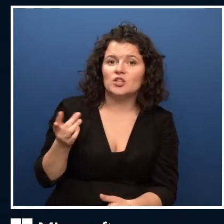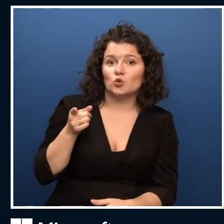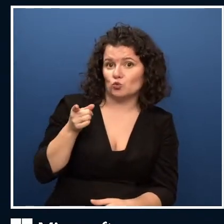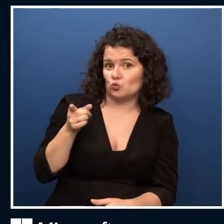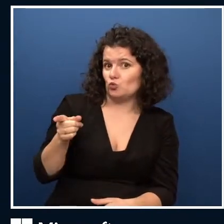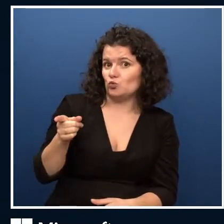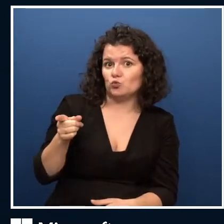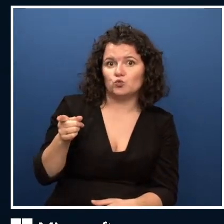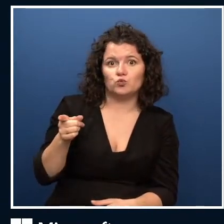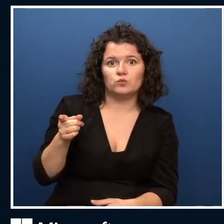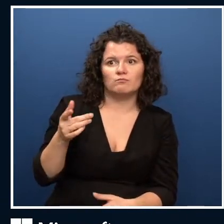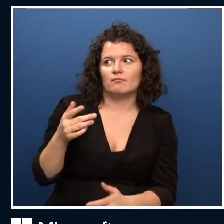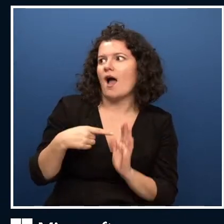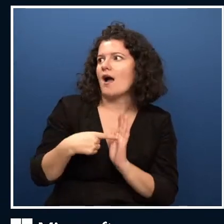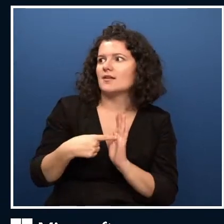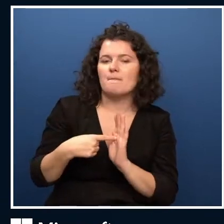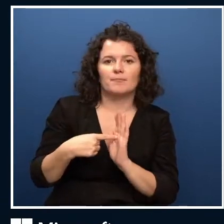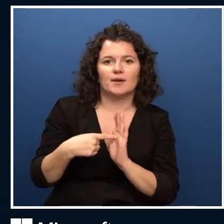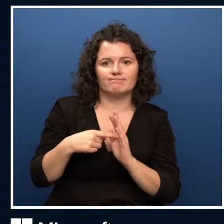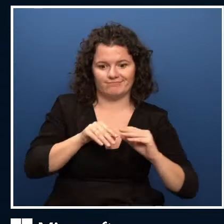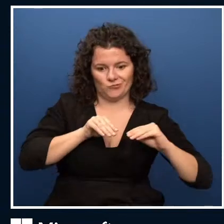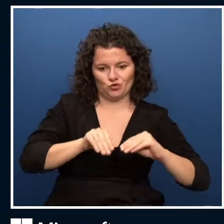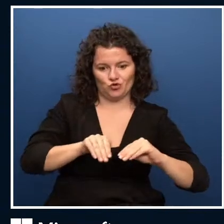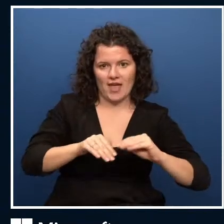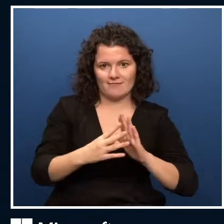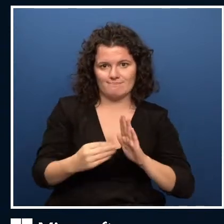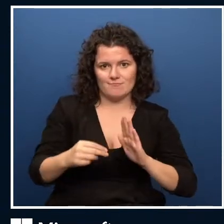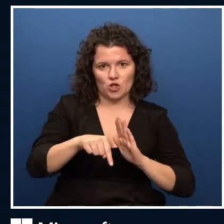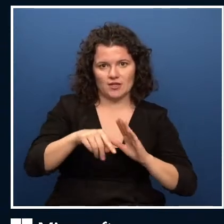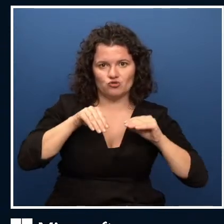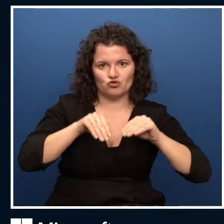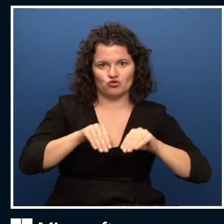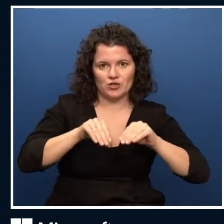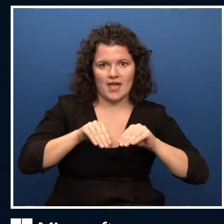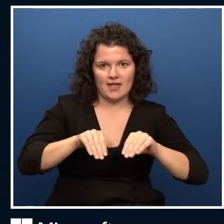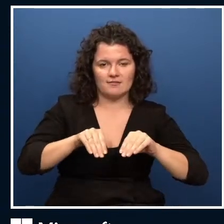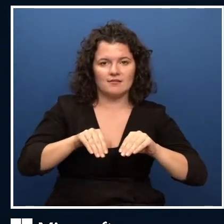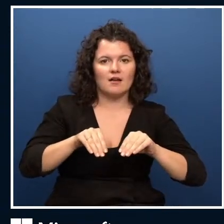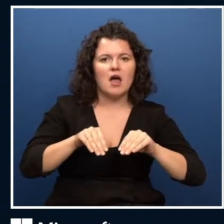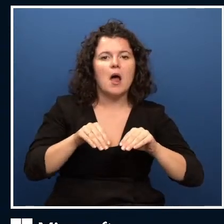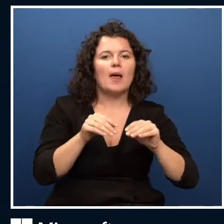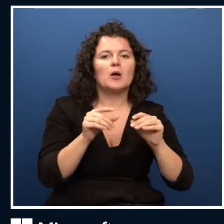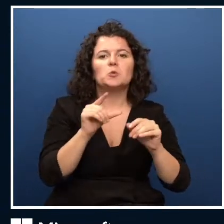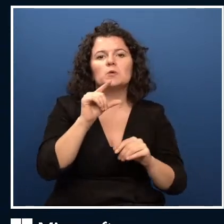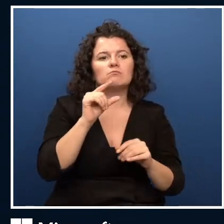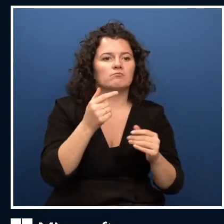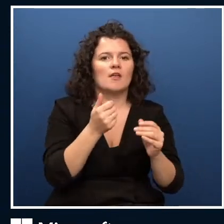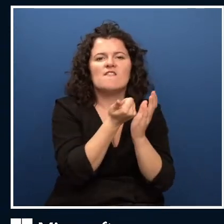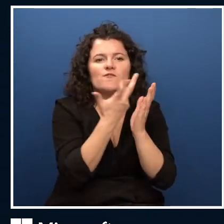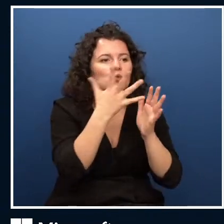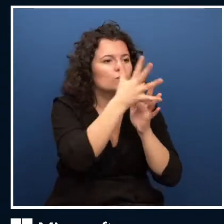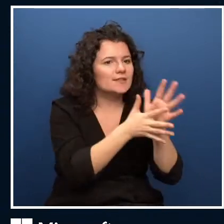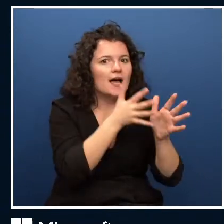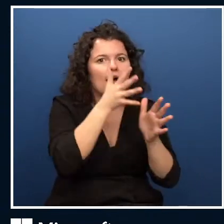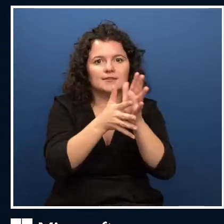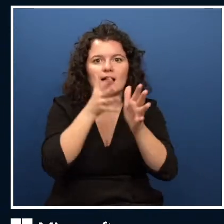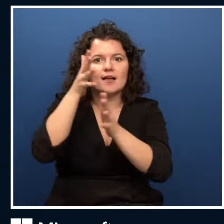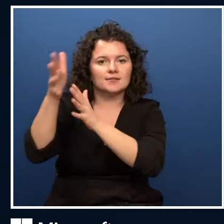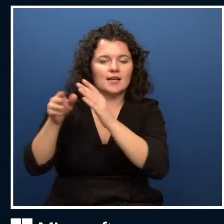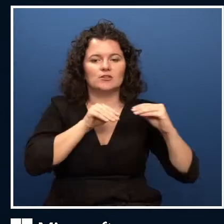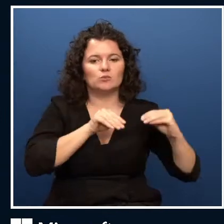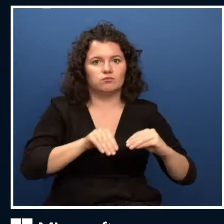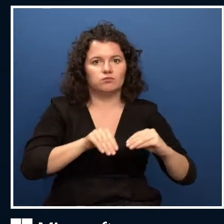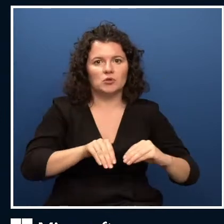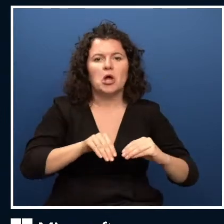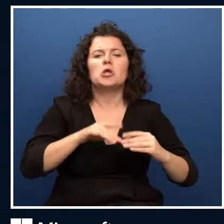models, as you're training and experimenting with them, if you start with the smaller amount of classes and then gradually add to them,